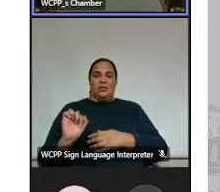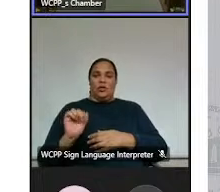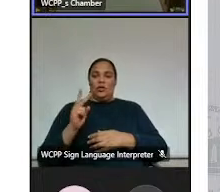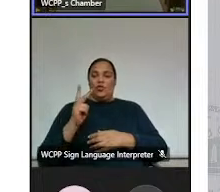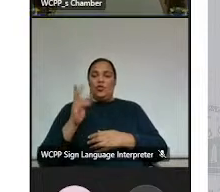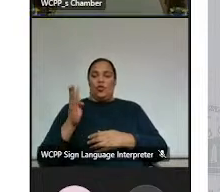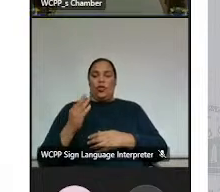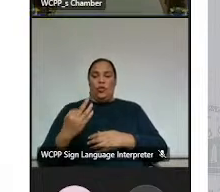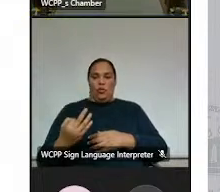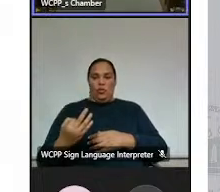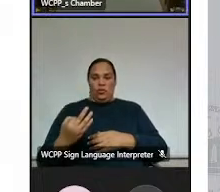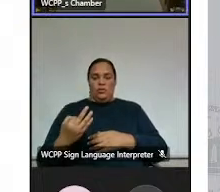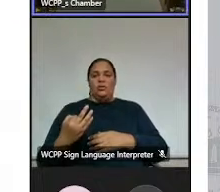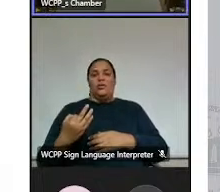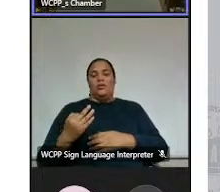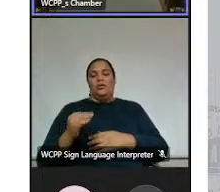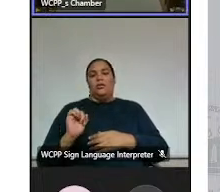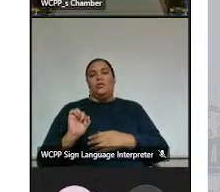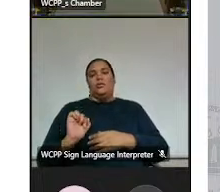2/3,